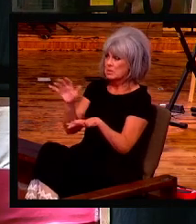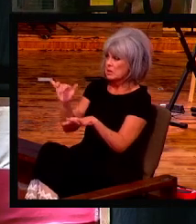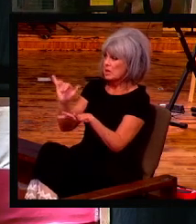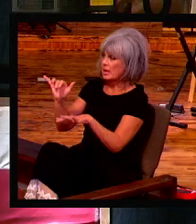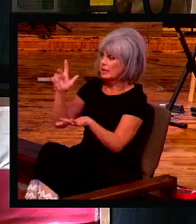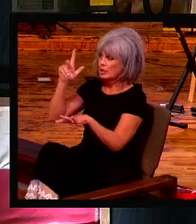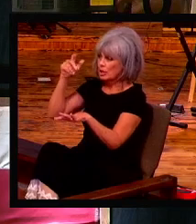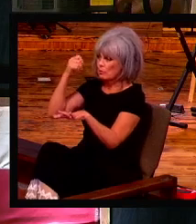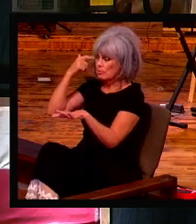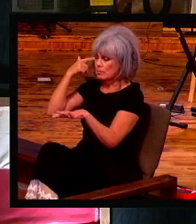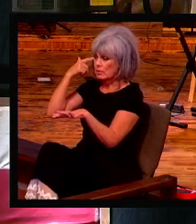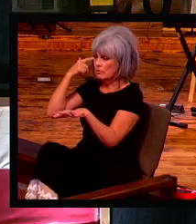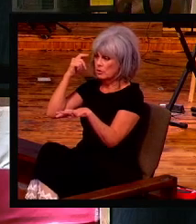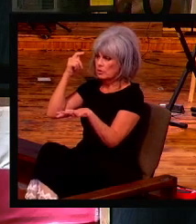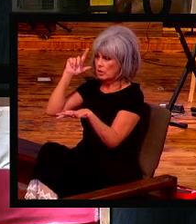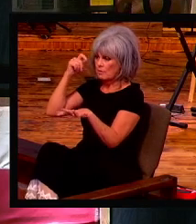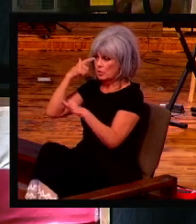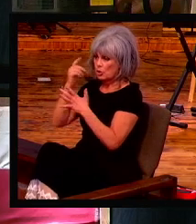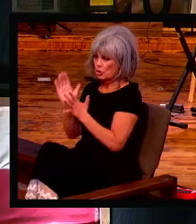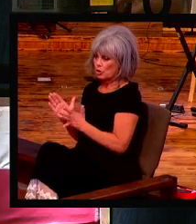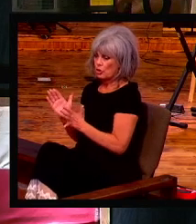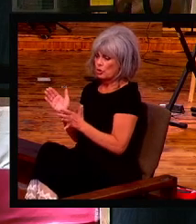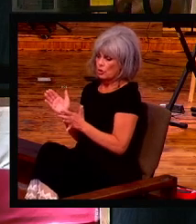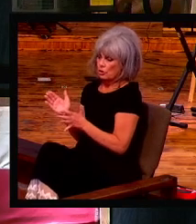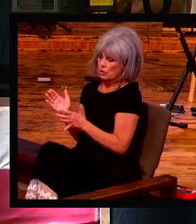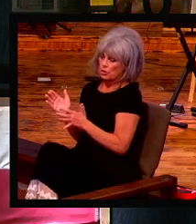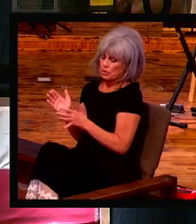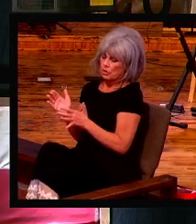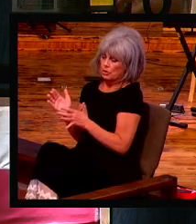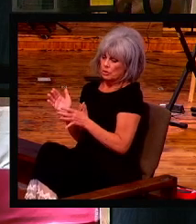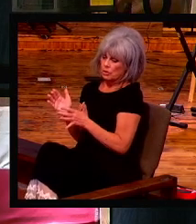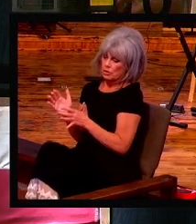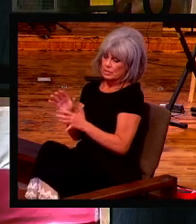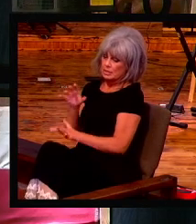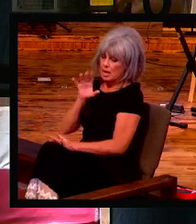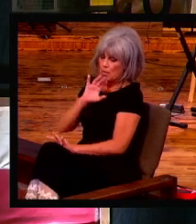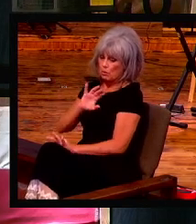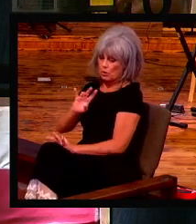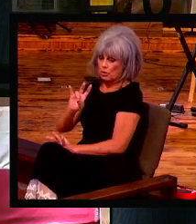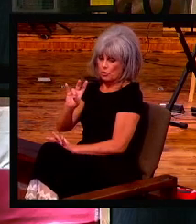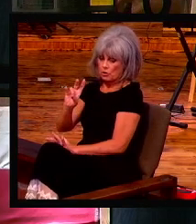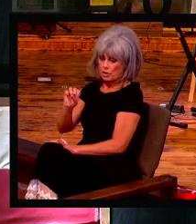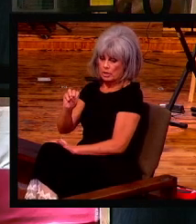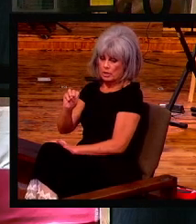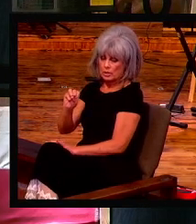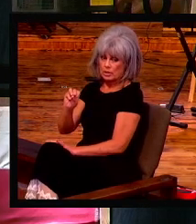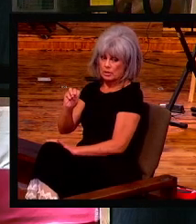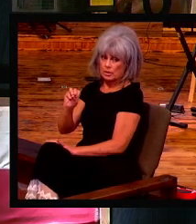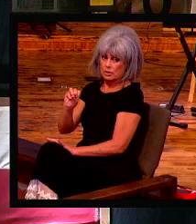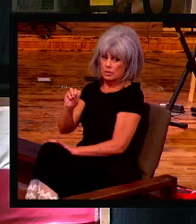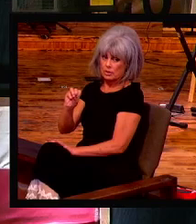modern vernacular. And now, at the age of 30 years old,